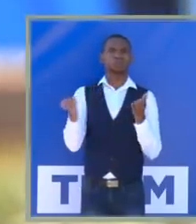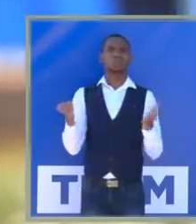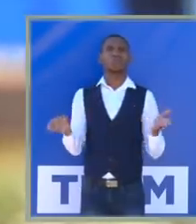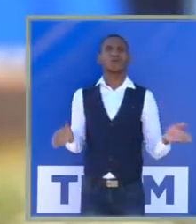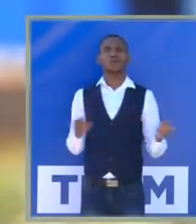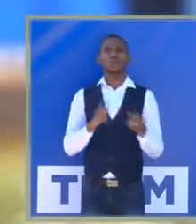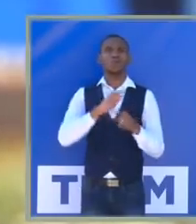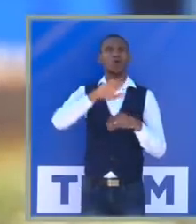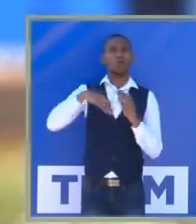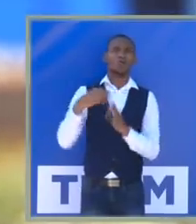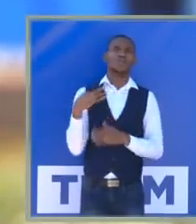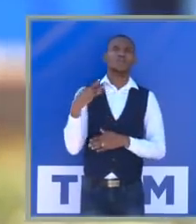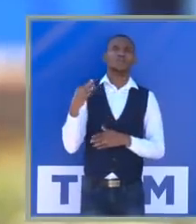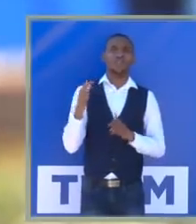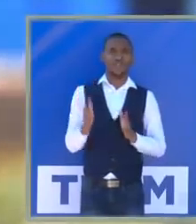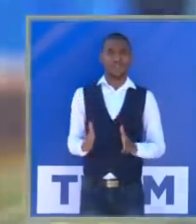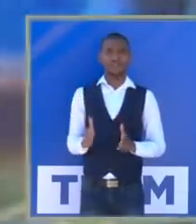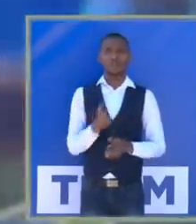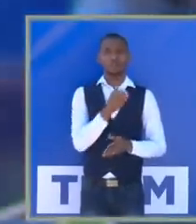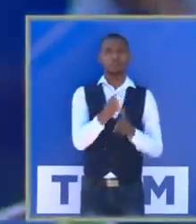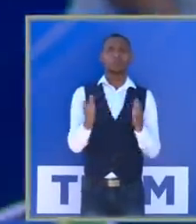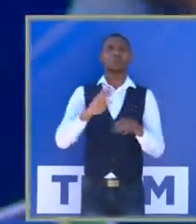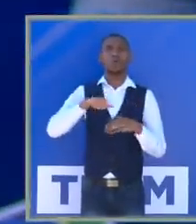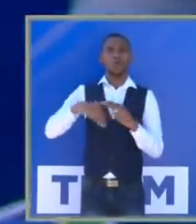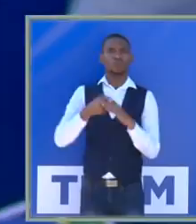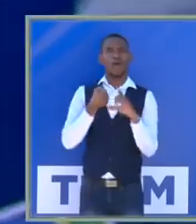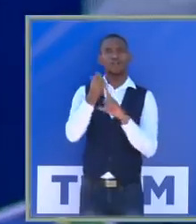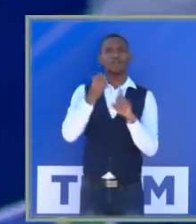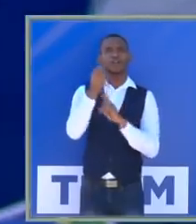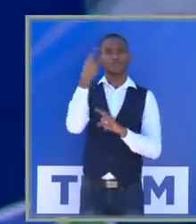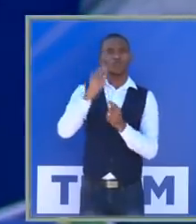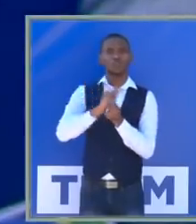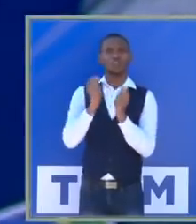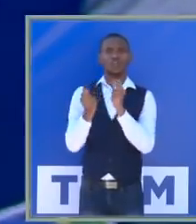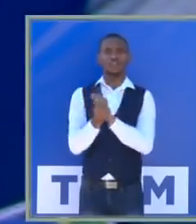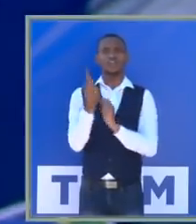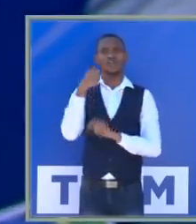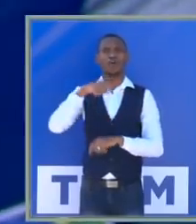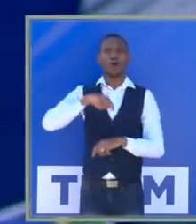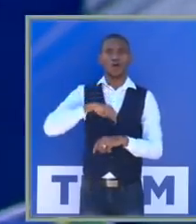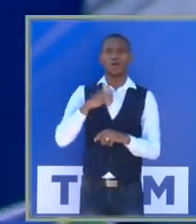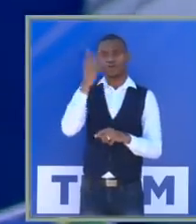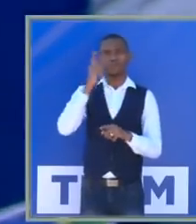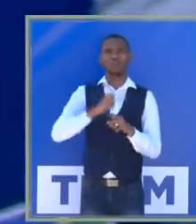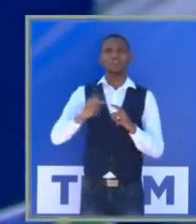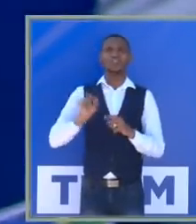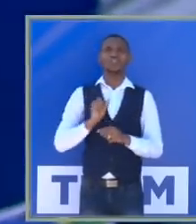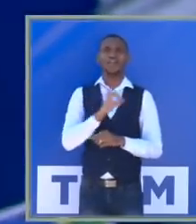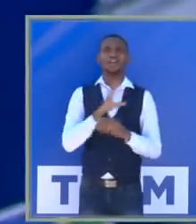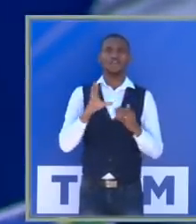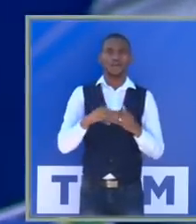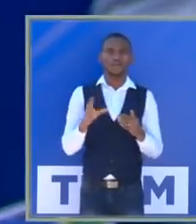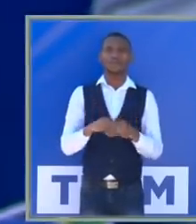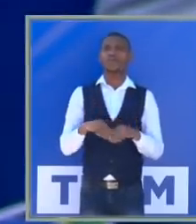to all the volunteers, to all the advocates for change, to our professional staff members, to all our